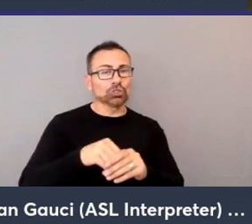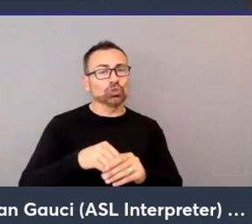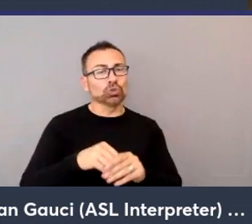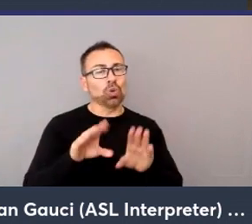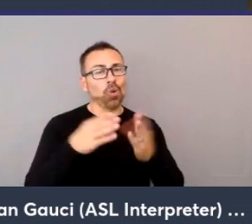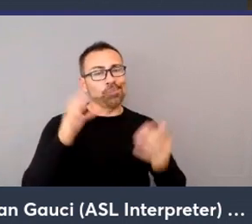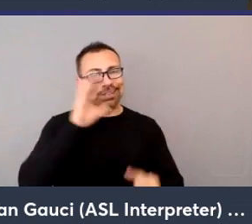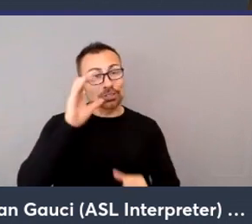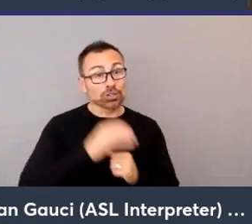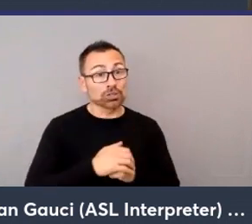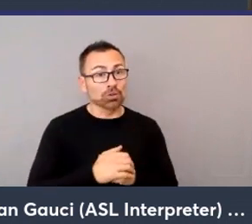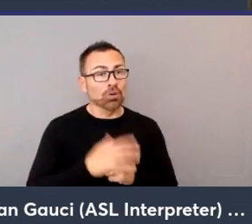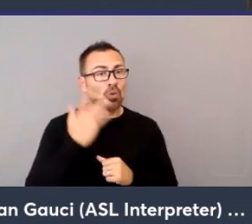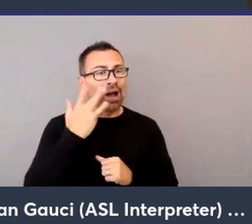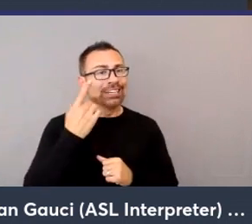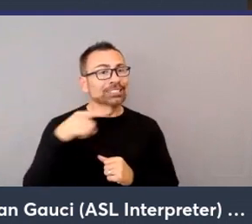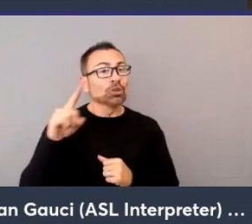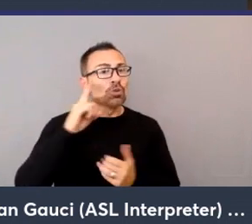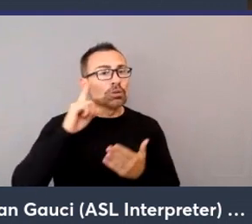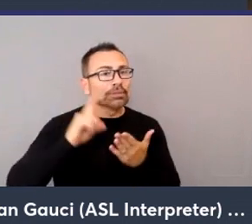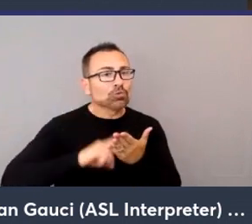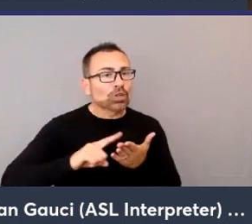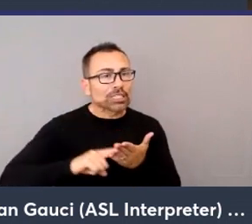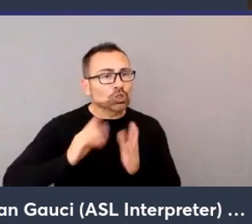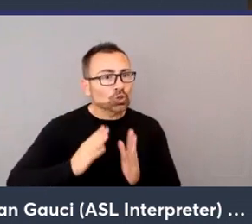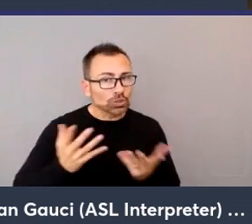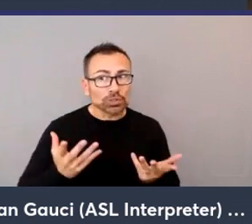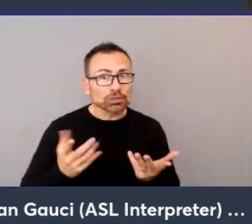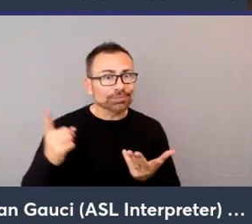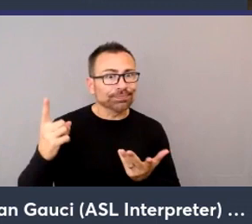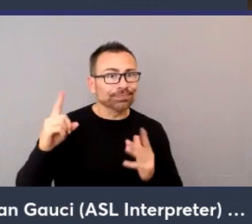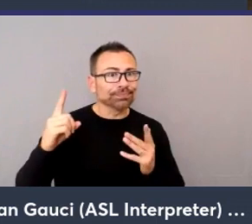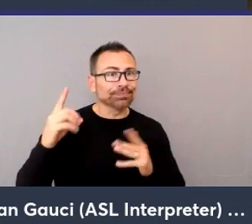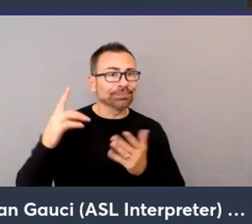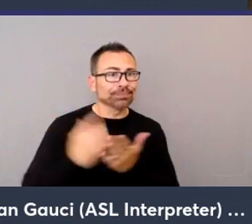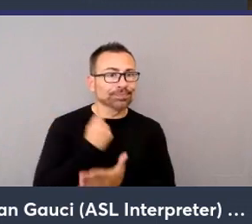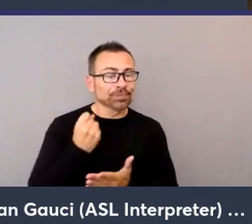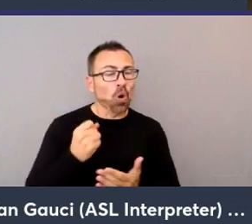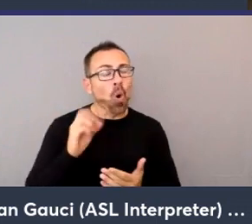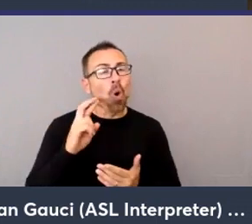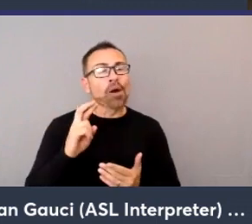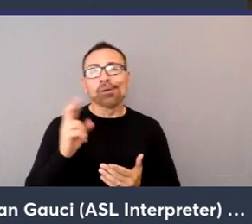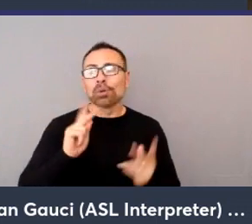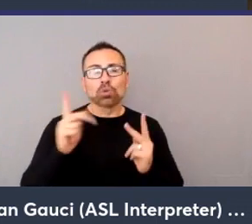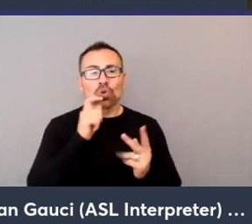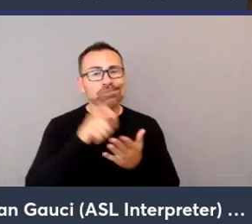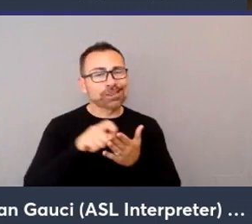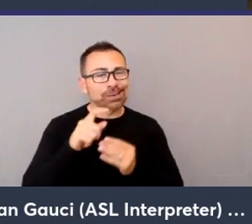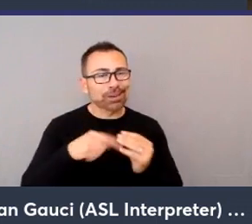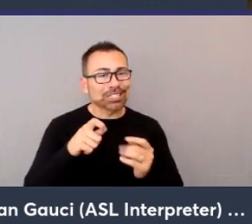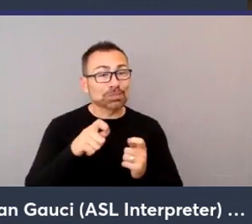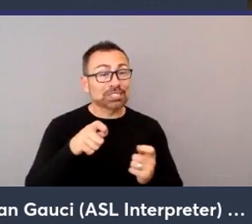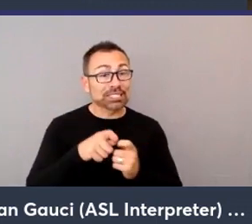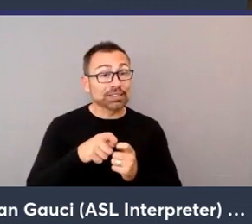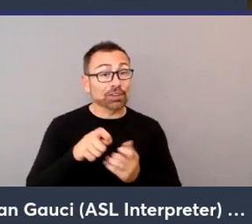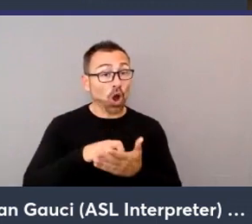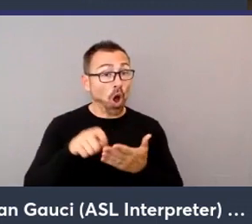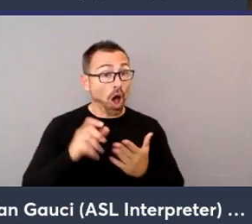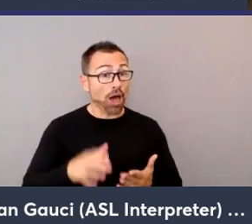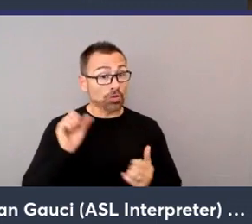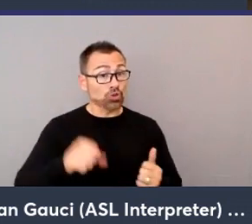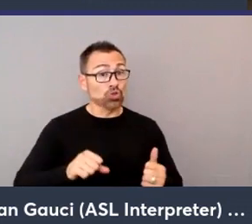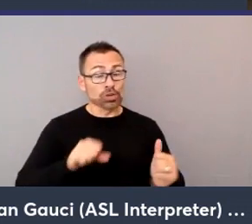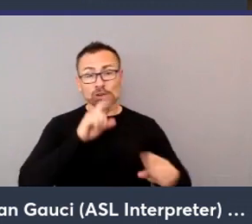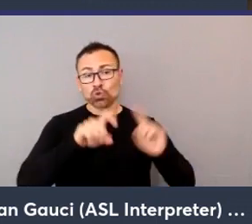like researchers, right? And people writing about a specific author, you can, you know, do queries across